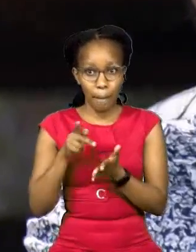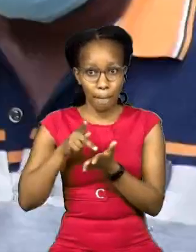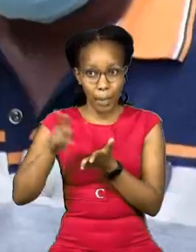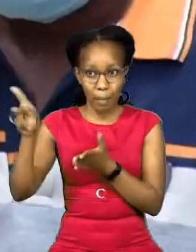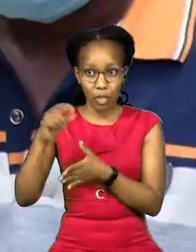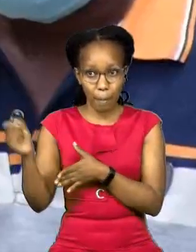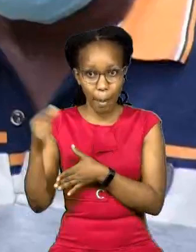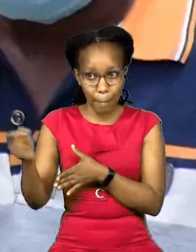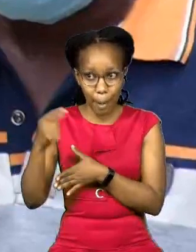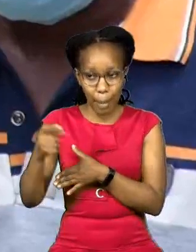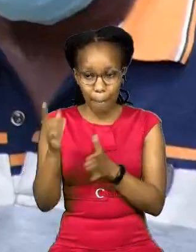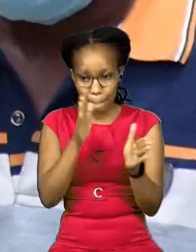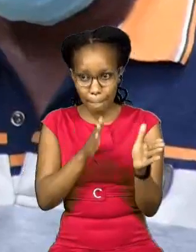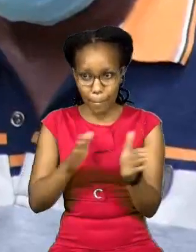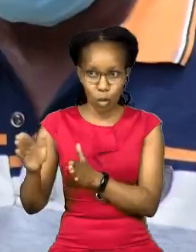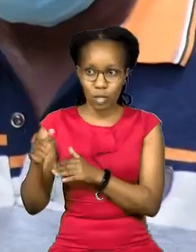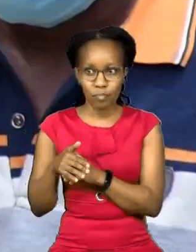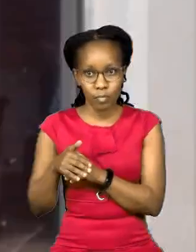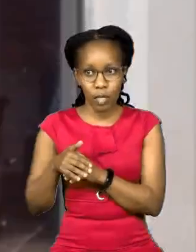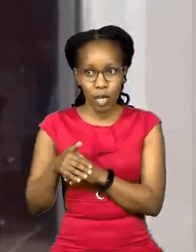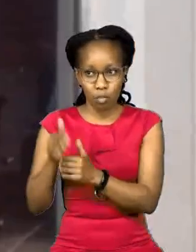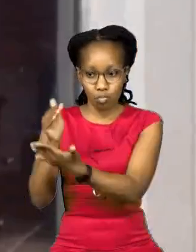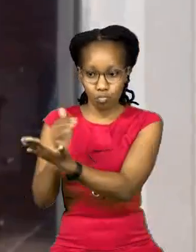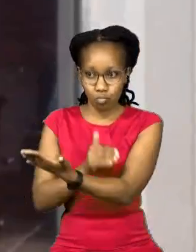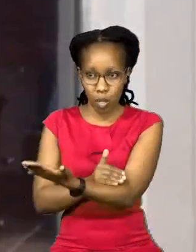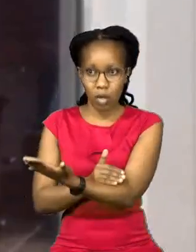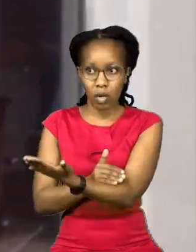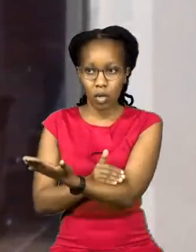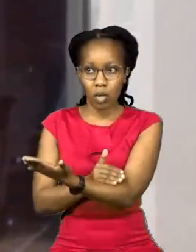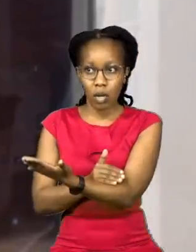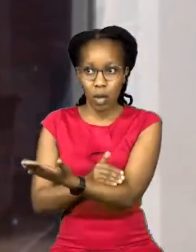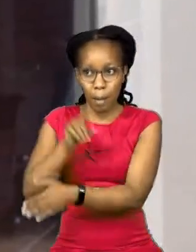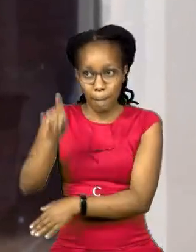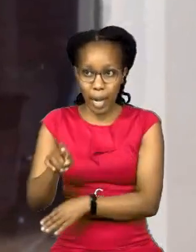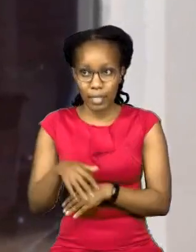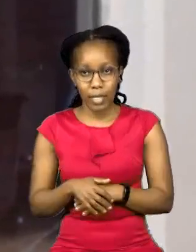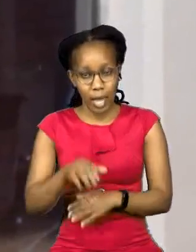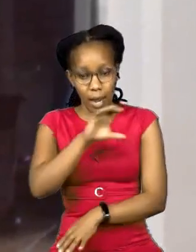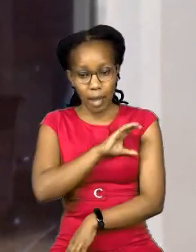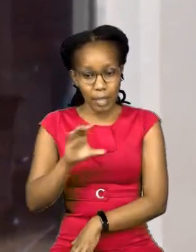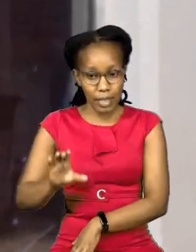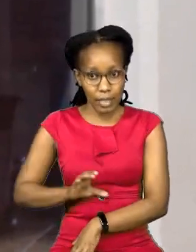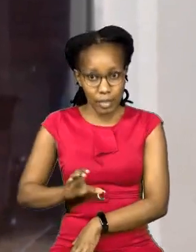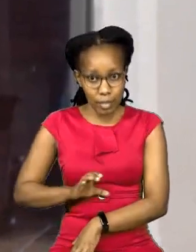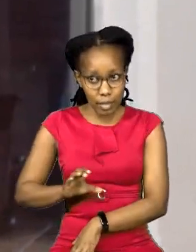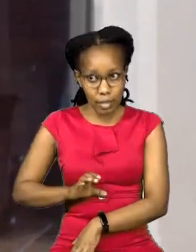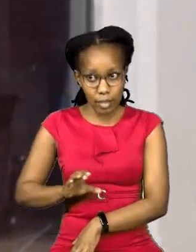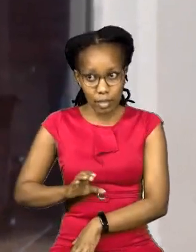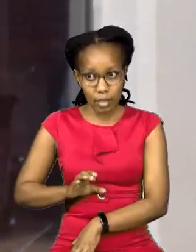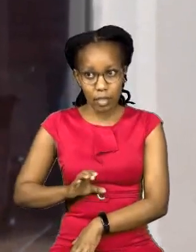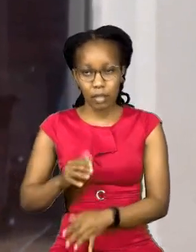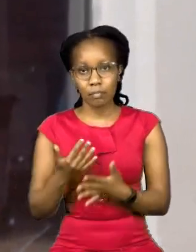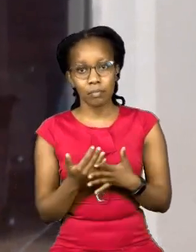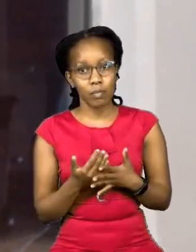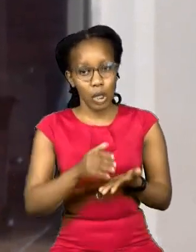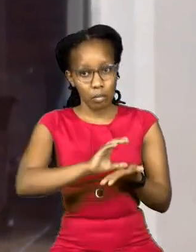insisting that the right procedure must be followed. The Local Implementation Committee sat and